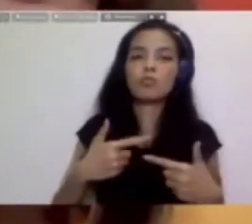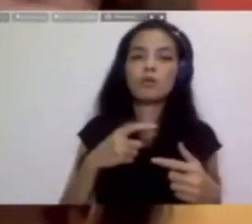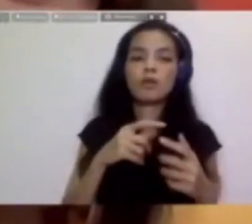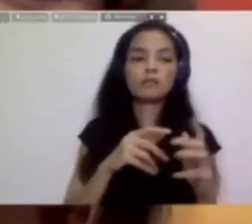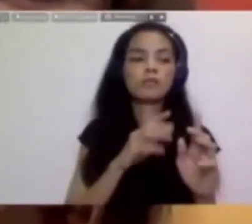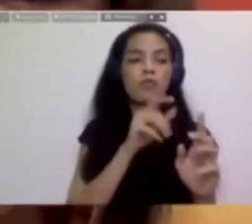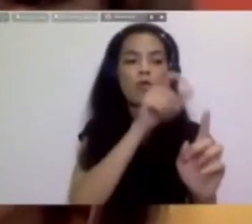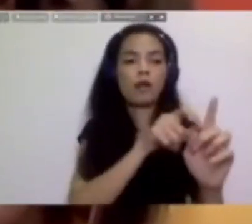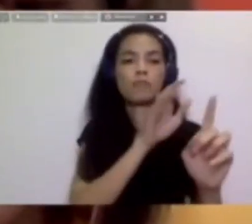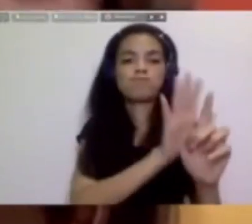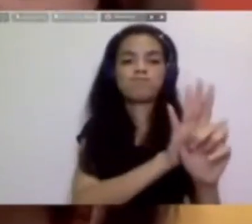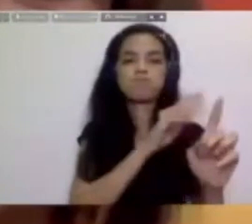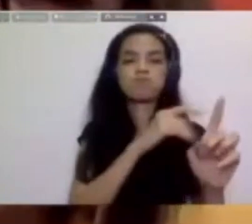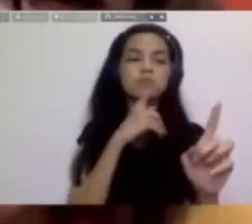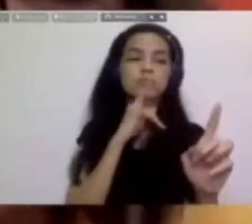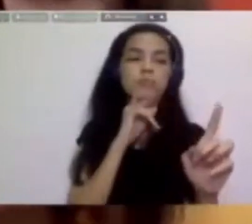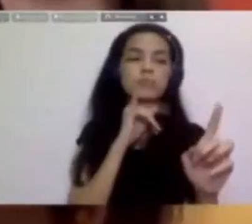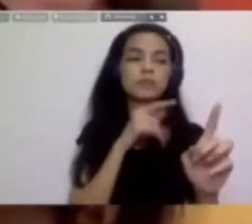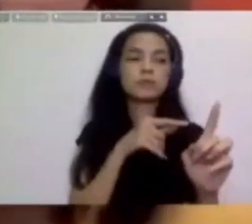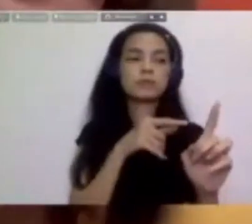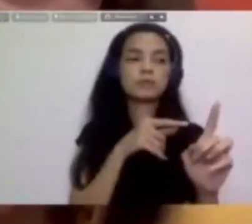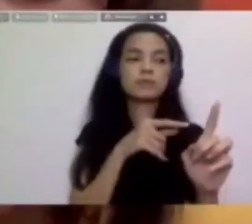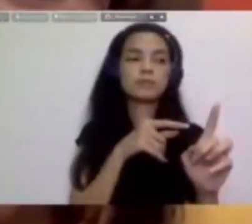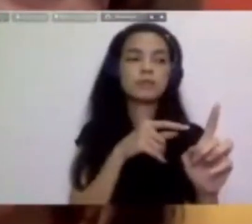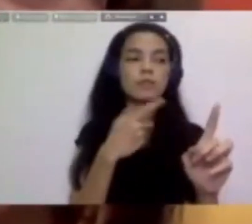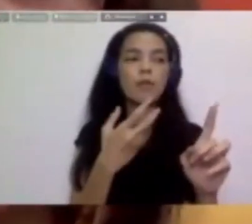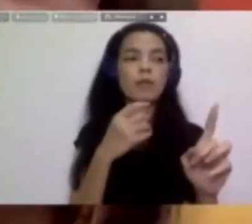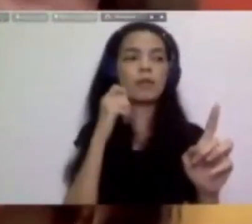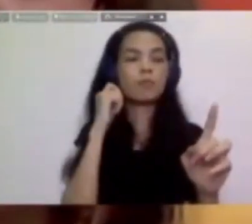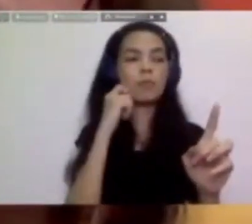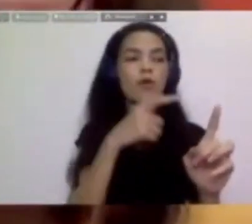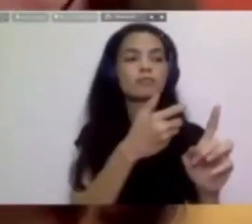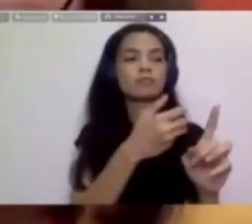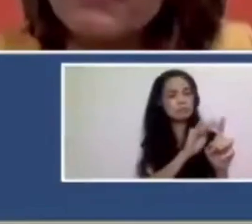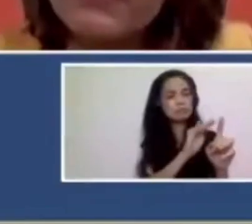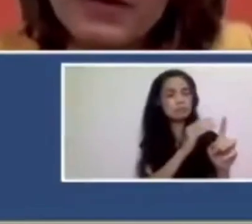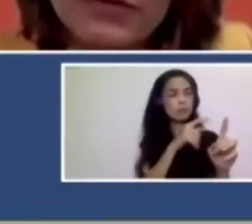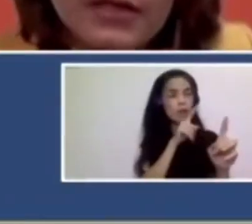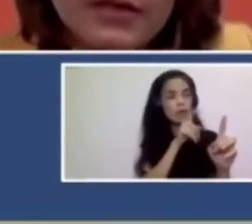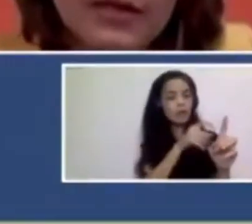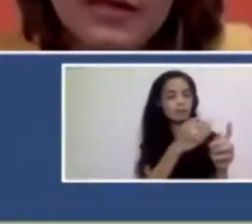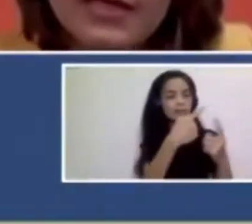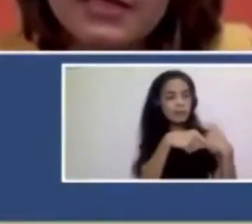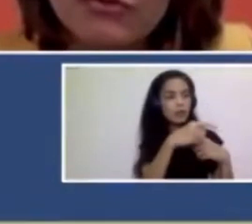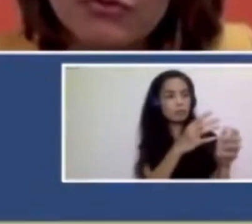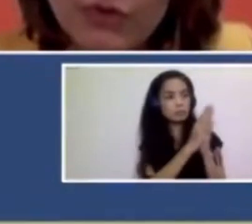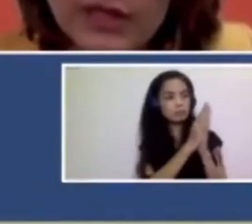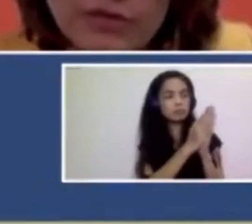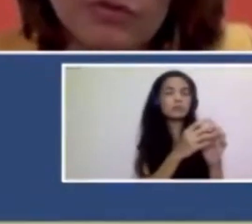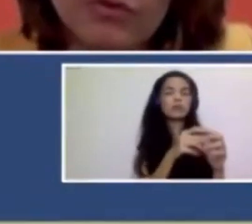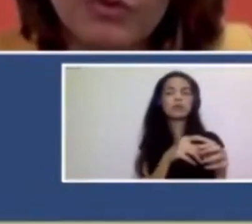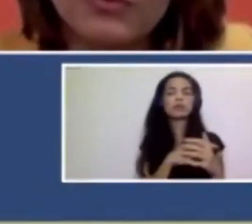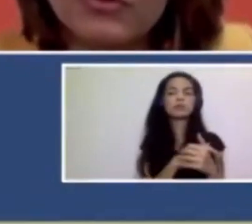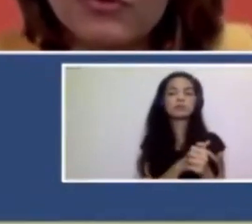for these people to, mainly the women, to tell about it easily. So we found it easy to do it,